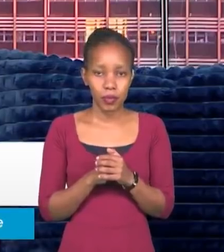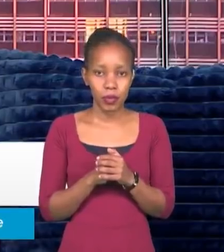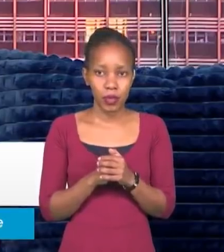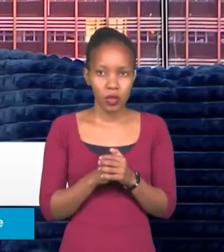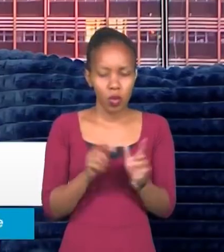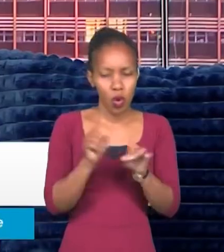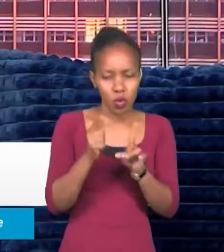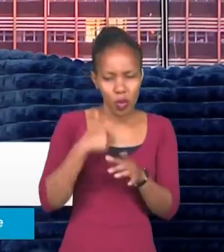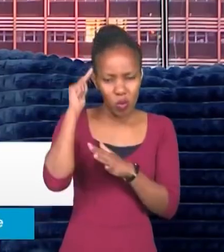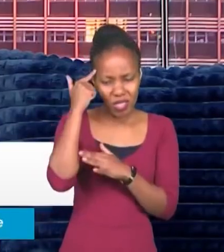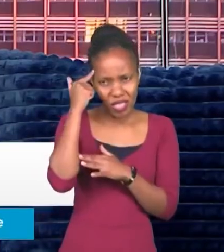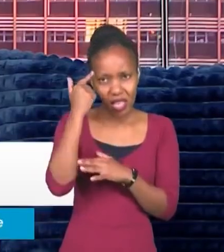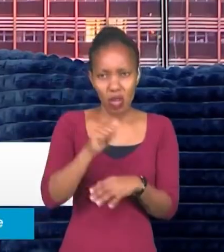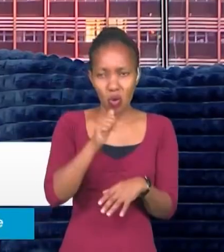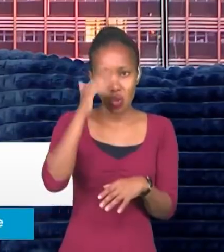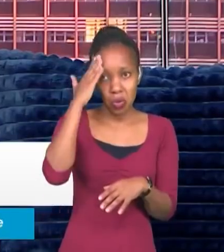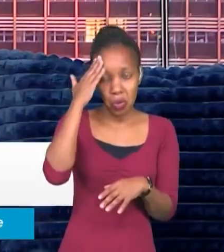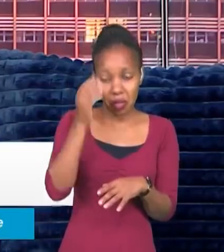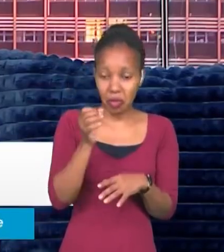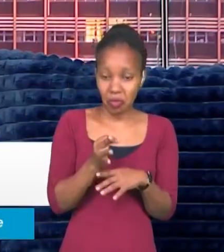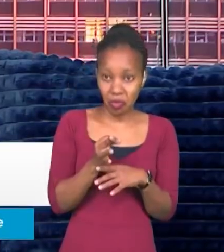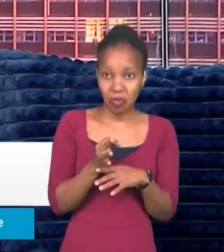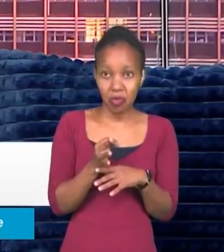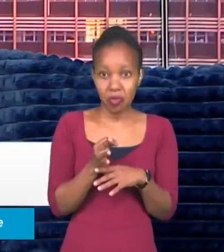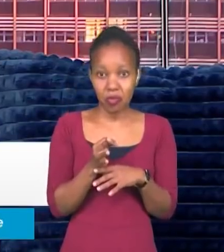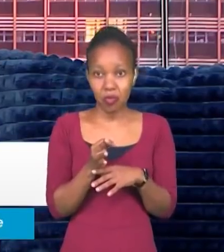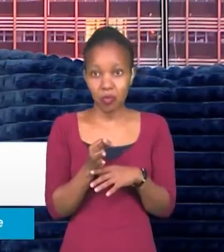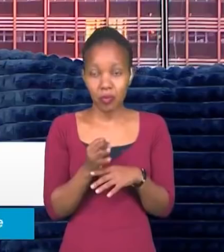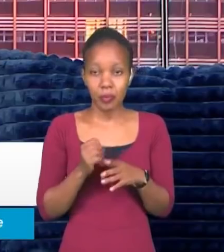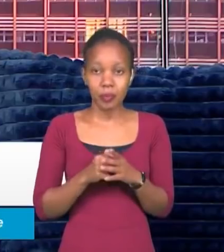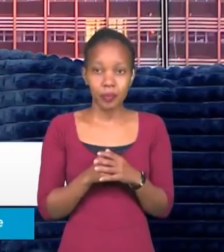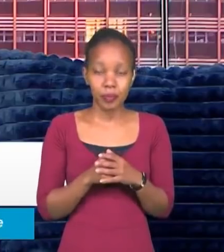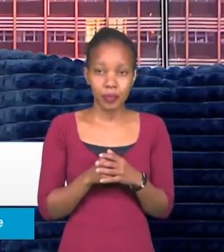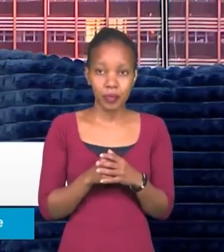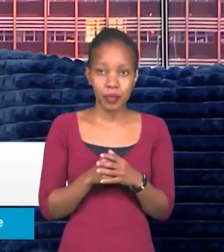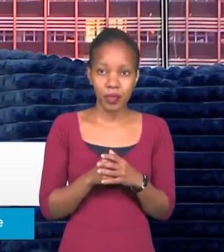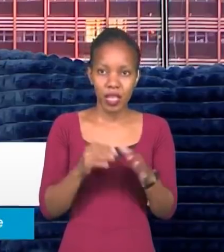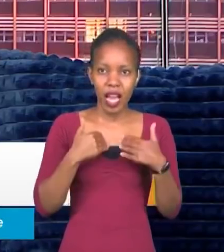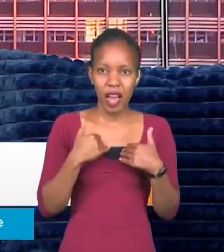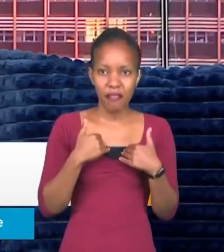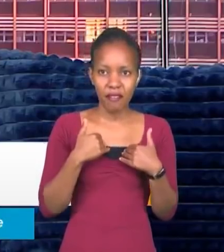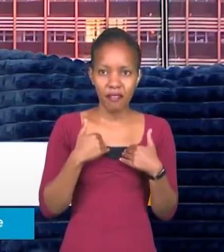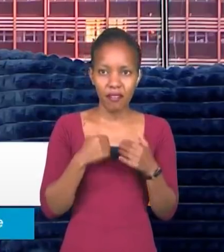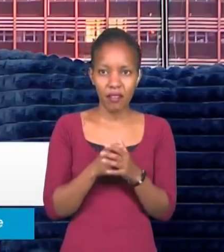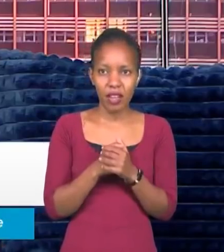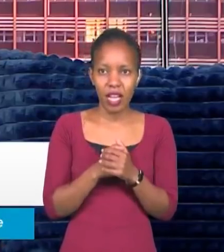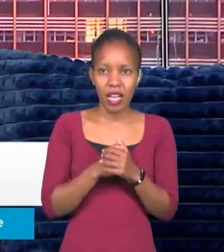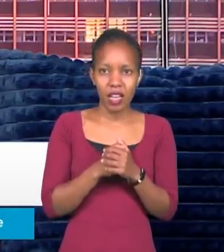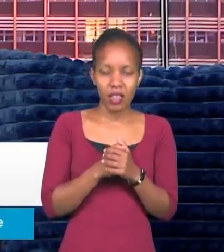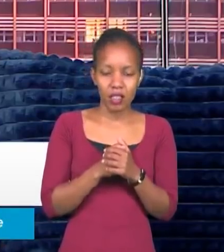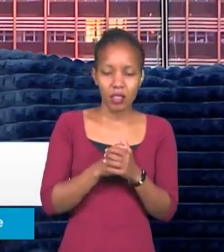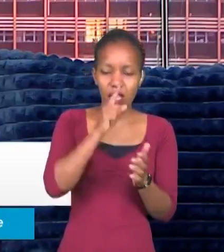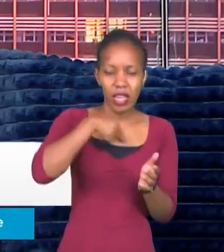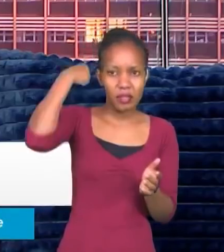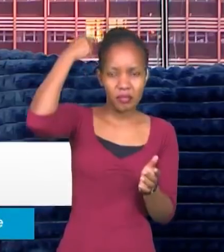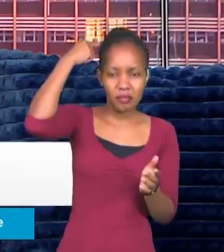was thinking of, and I don't know whether this is debatable, really. Yeah. Mm-hmm. These are current murders and assassinations and